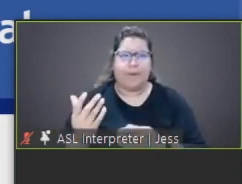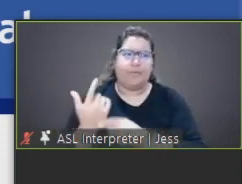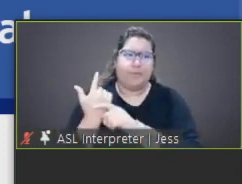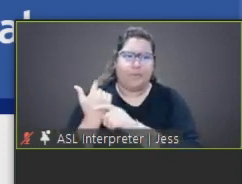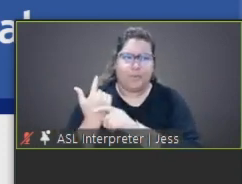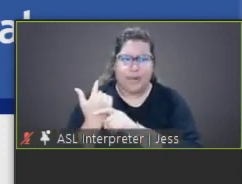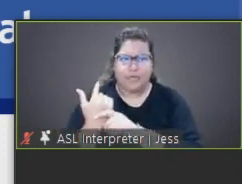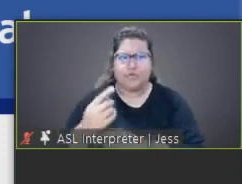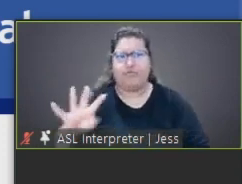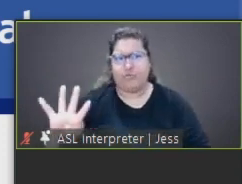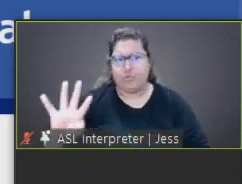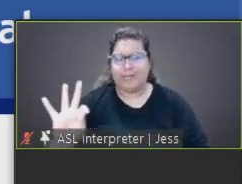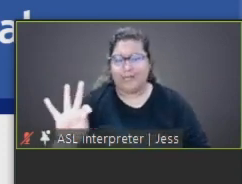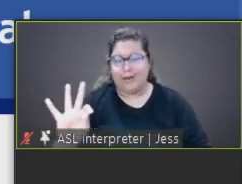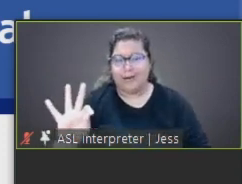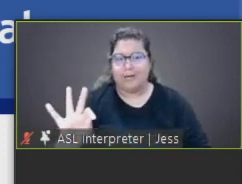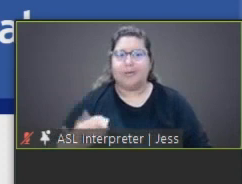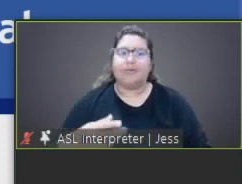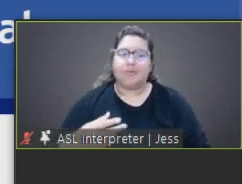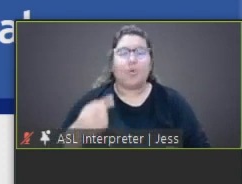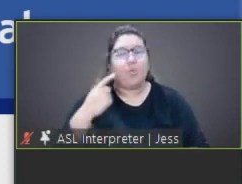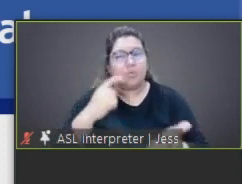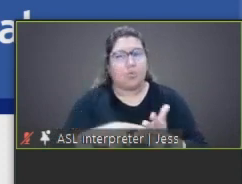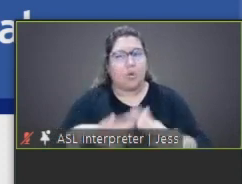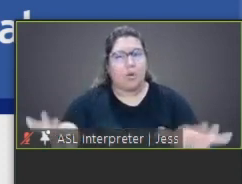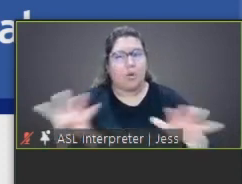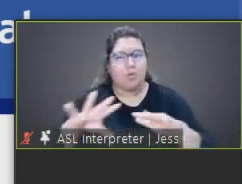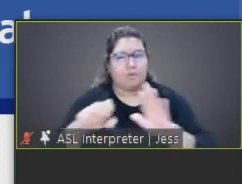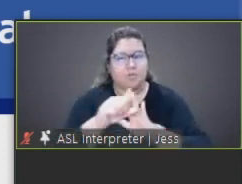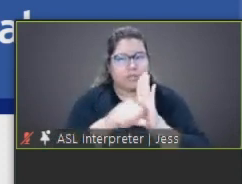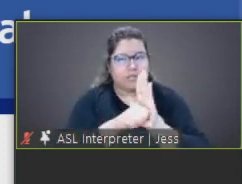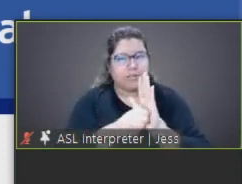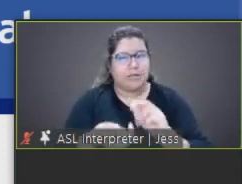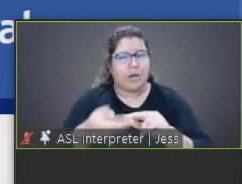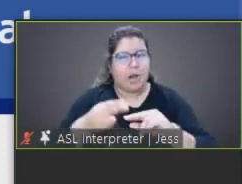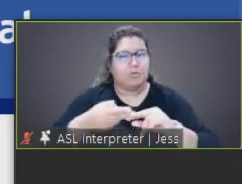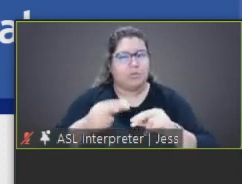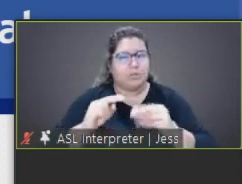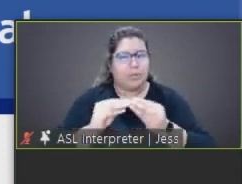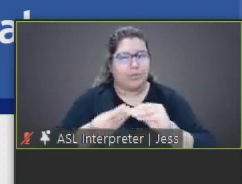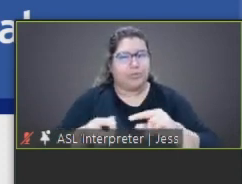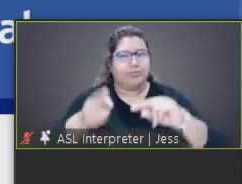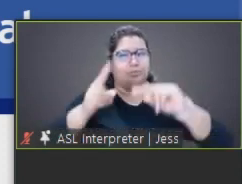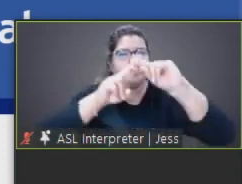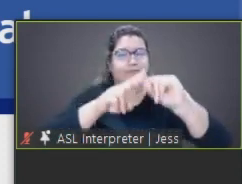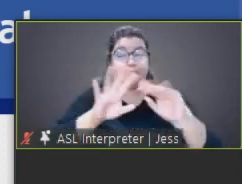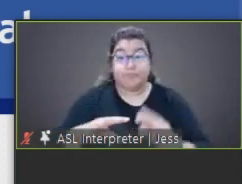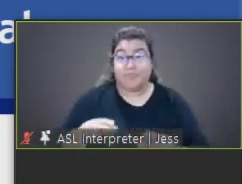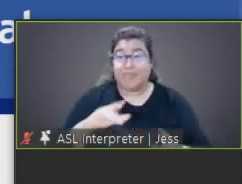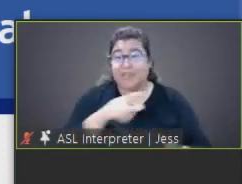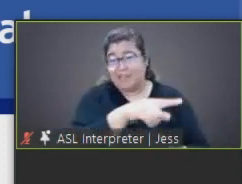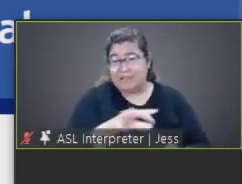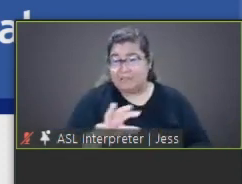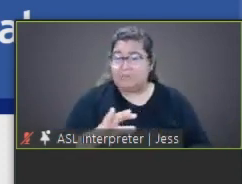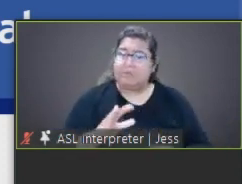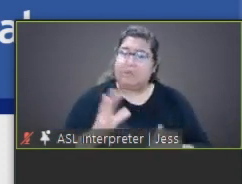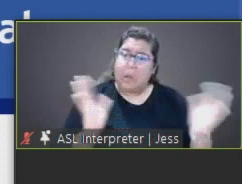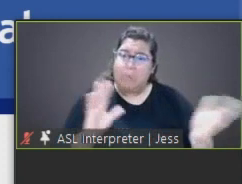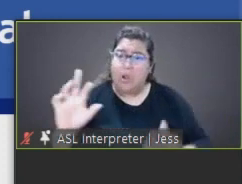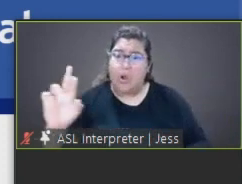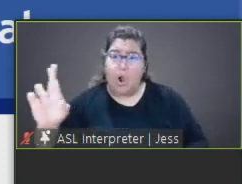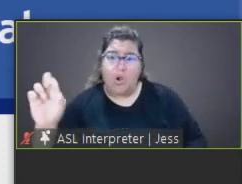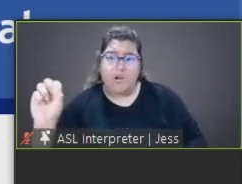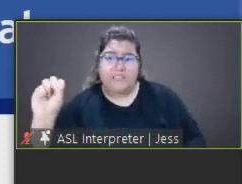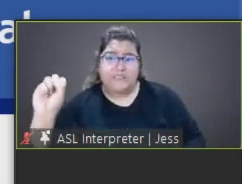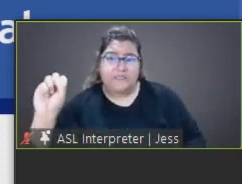hospitalizations occurring due to influenza in the state. Smaller numbers than what we're seeing with RSV, of course, and that holds true for